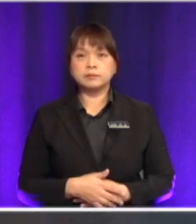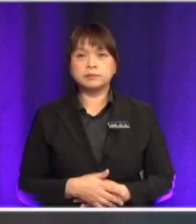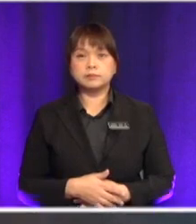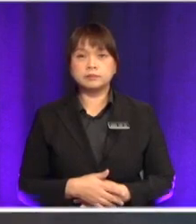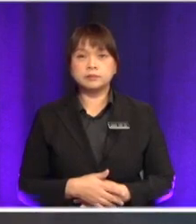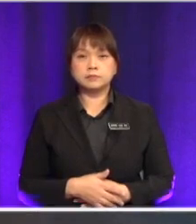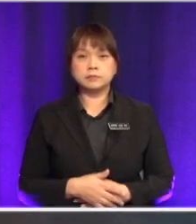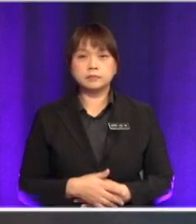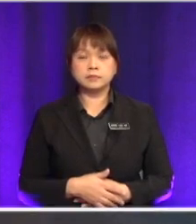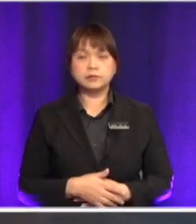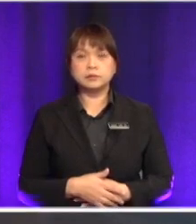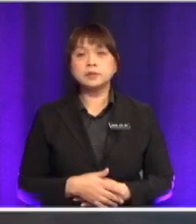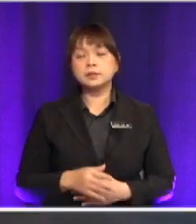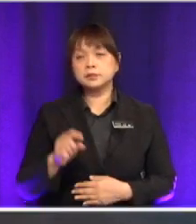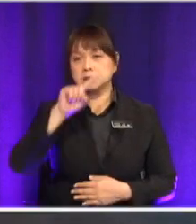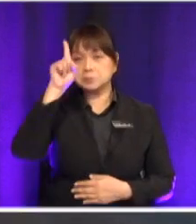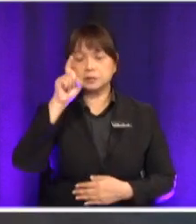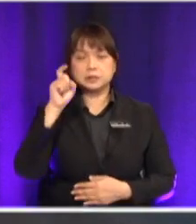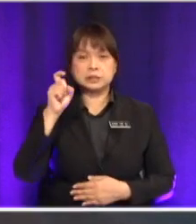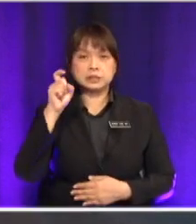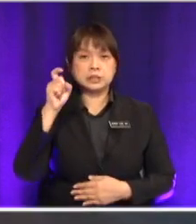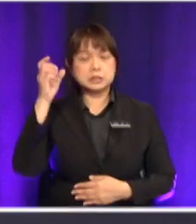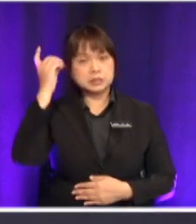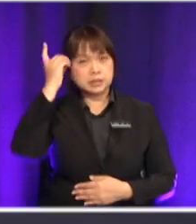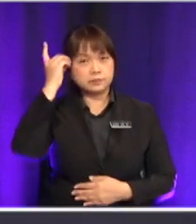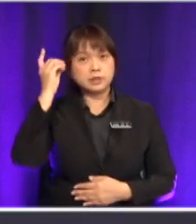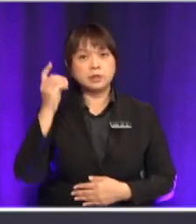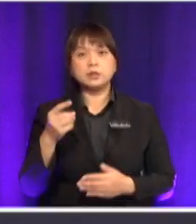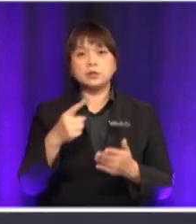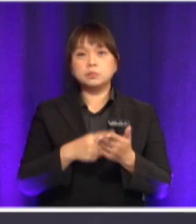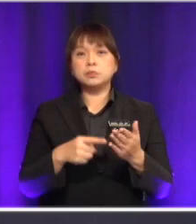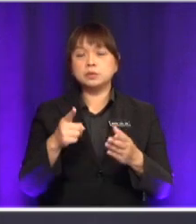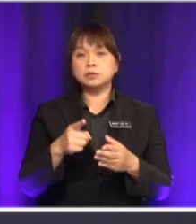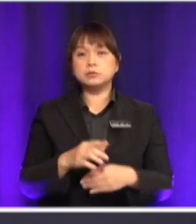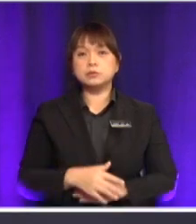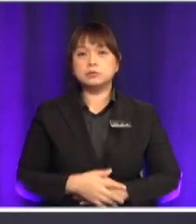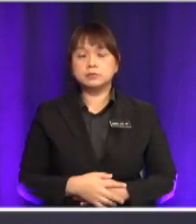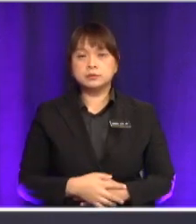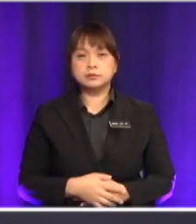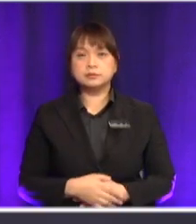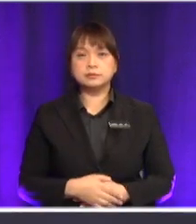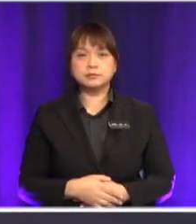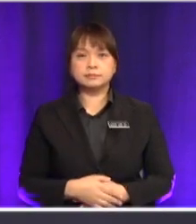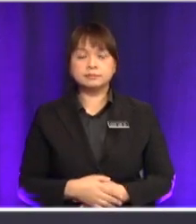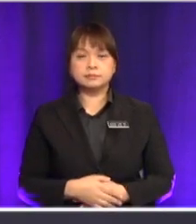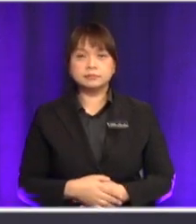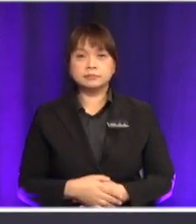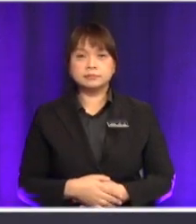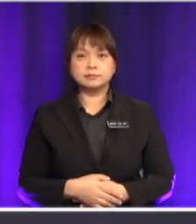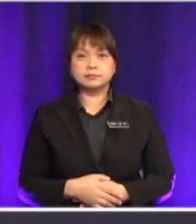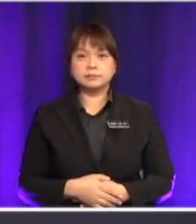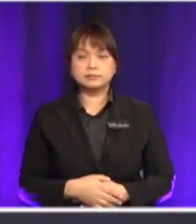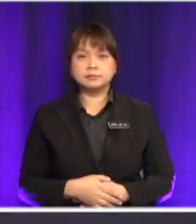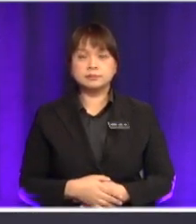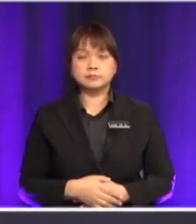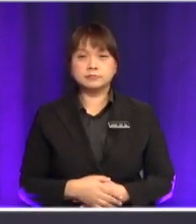school? Wait, hold on there, Duffy. I believe you have more to say, but we'll be going for a short break first. Okay, all right. Because I'm excited for his